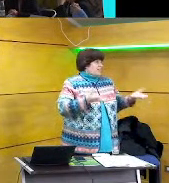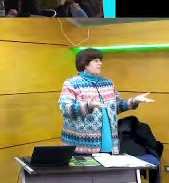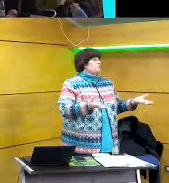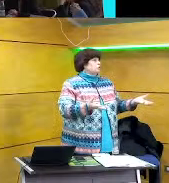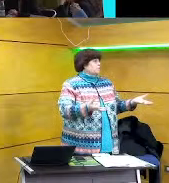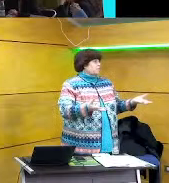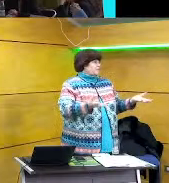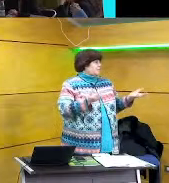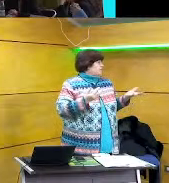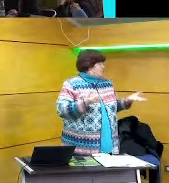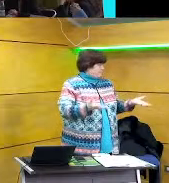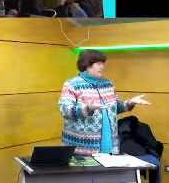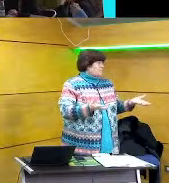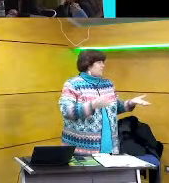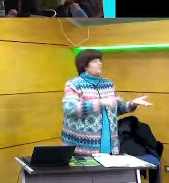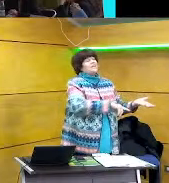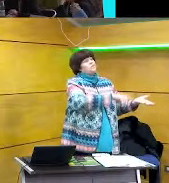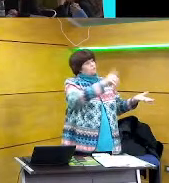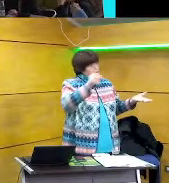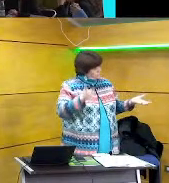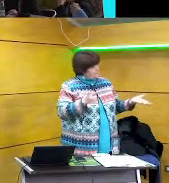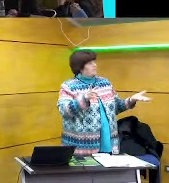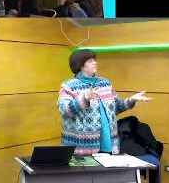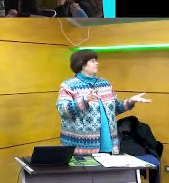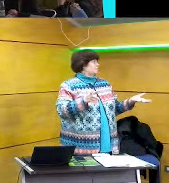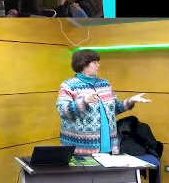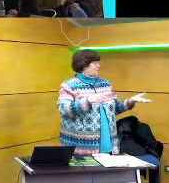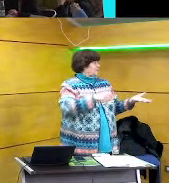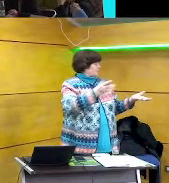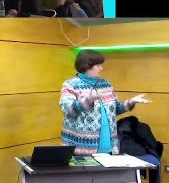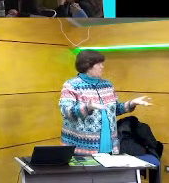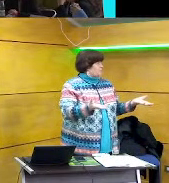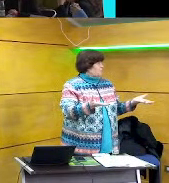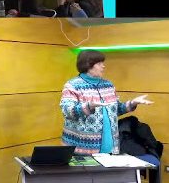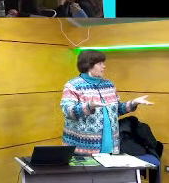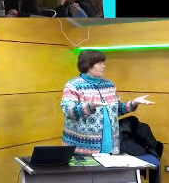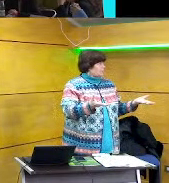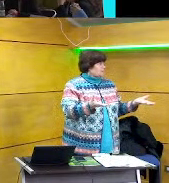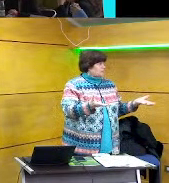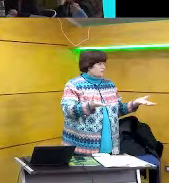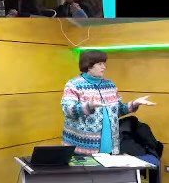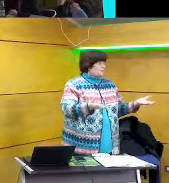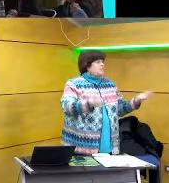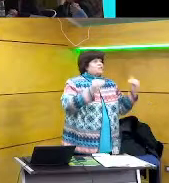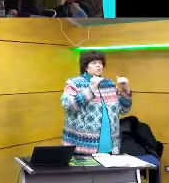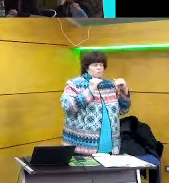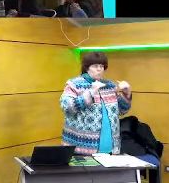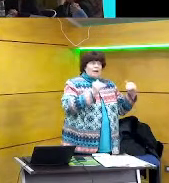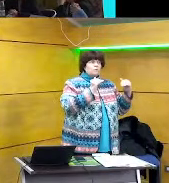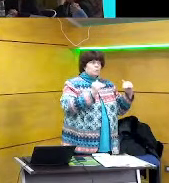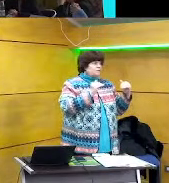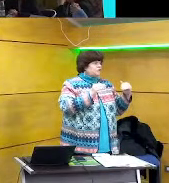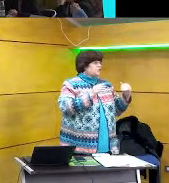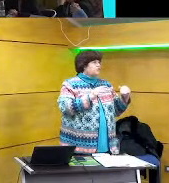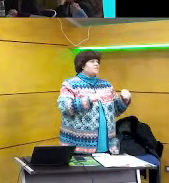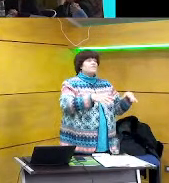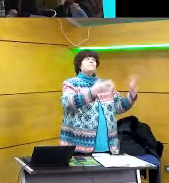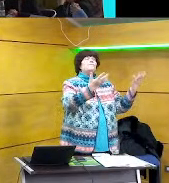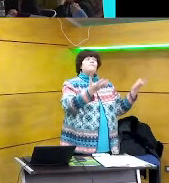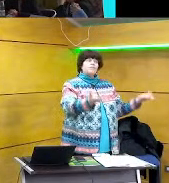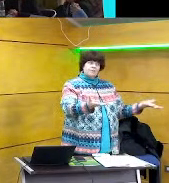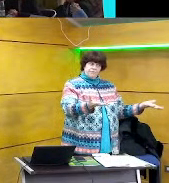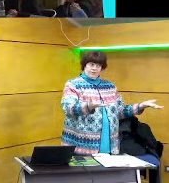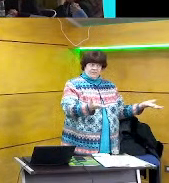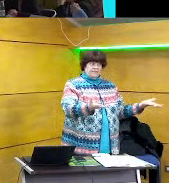how they interpreted the same thing that you sent somebody to be part of the competition. So round one judges